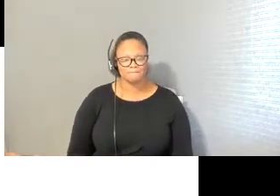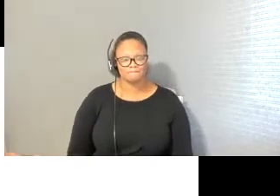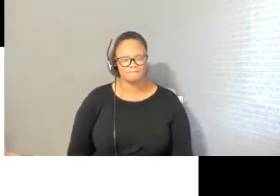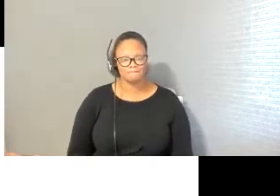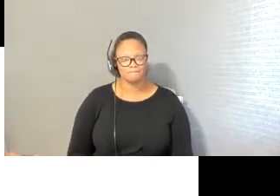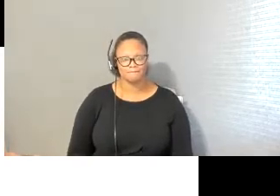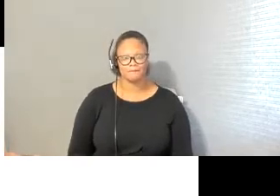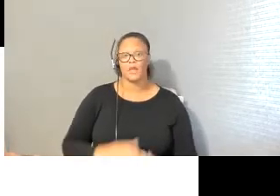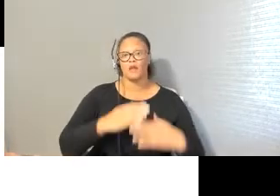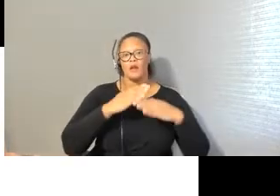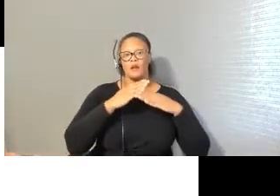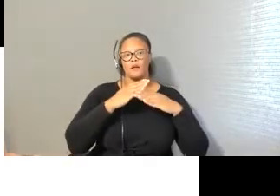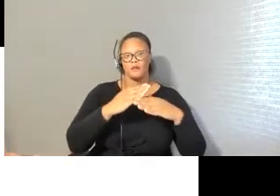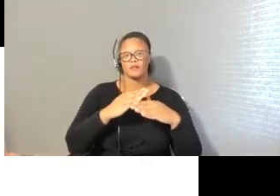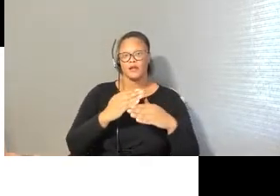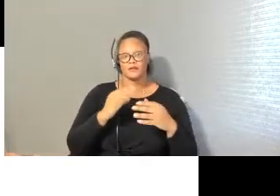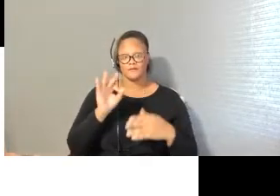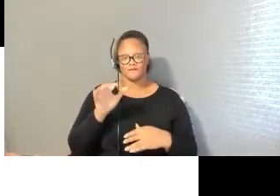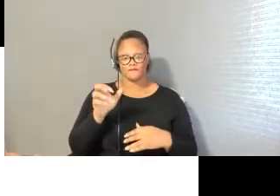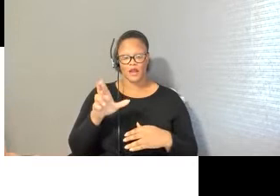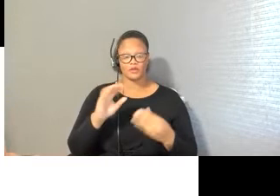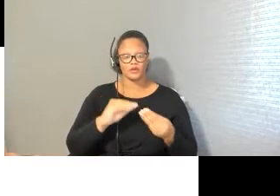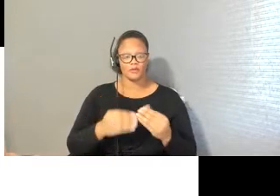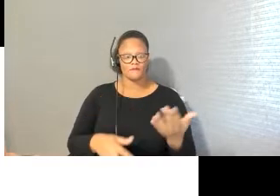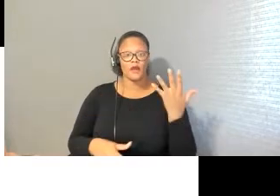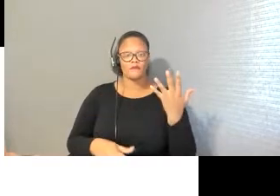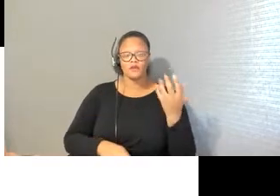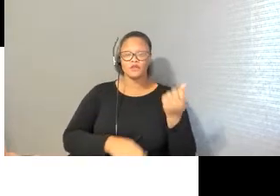Protective factor number 5, support and emotional competence of children.